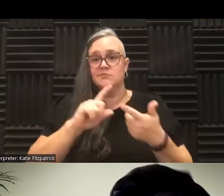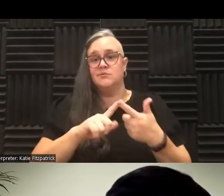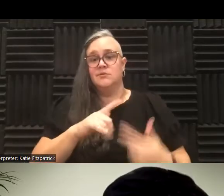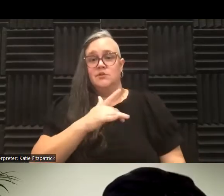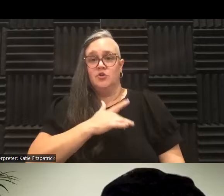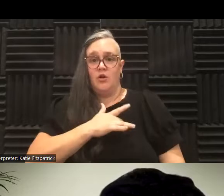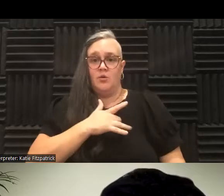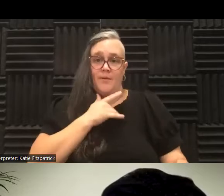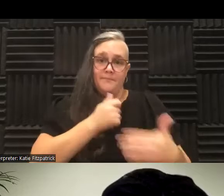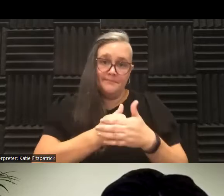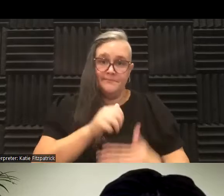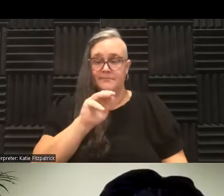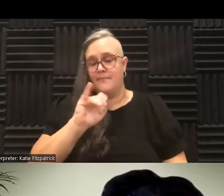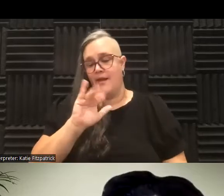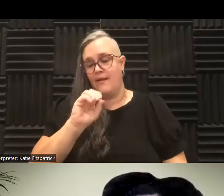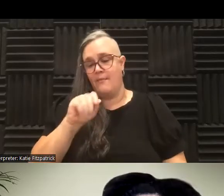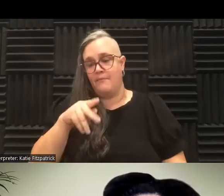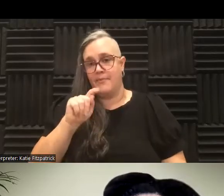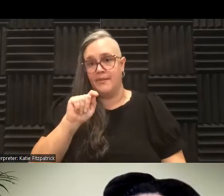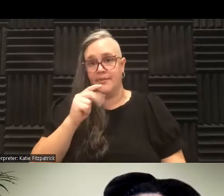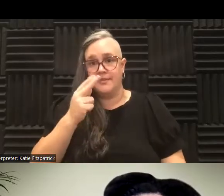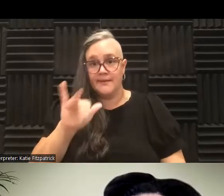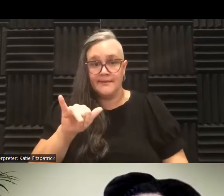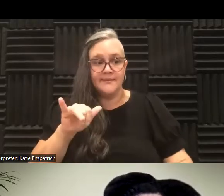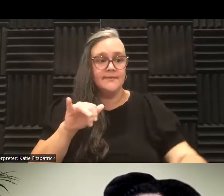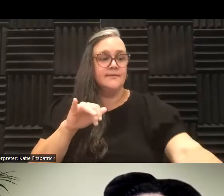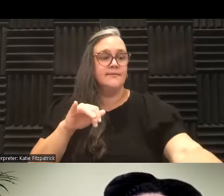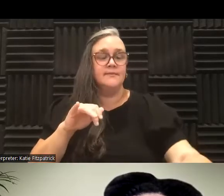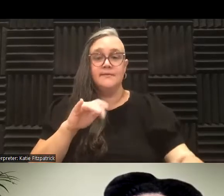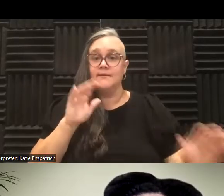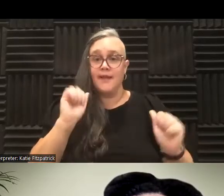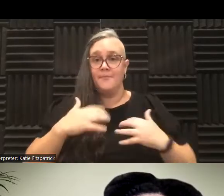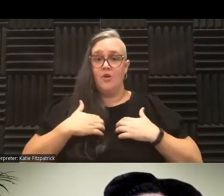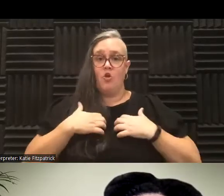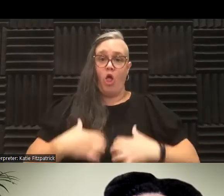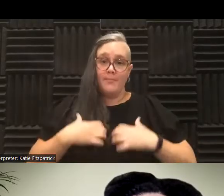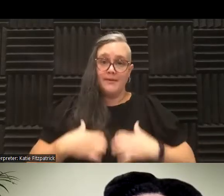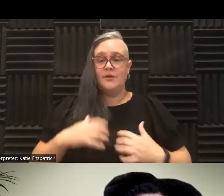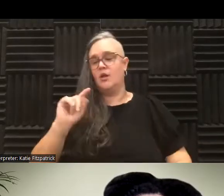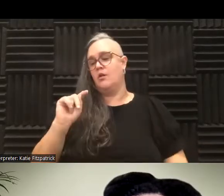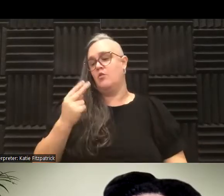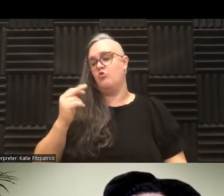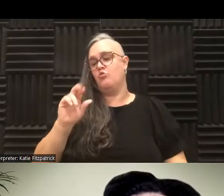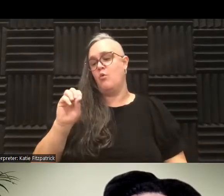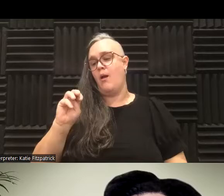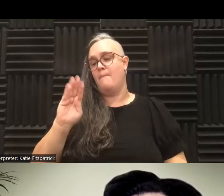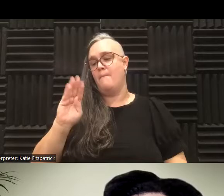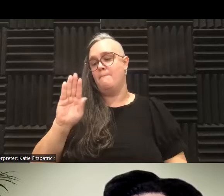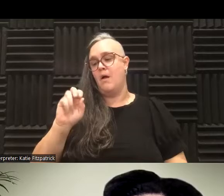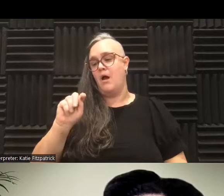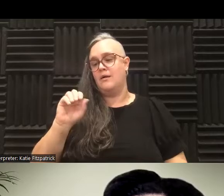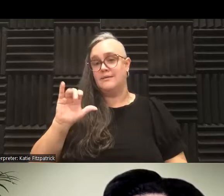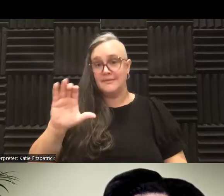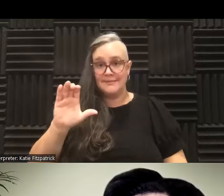cardiomyopathy. They can look like pulmonary or thrombotic embolisms, as